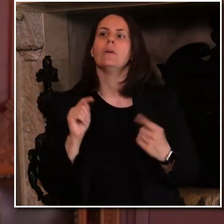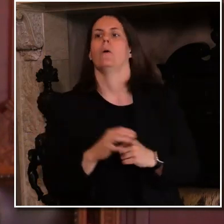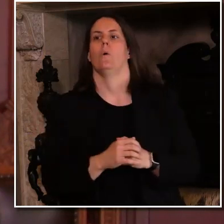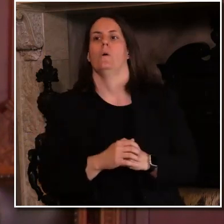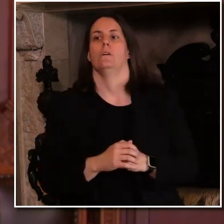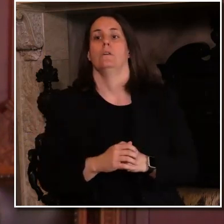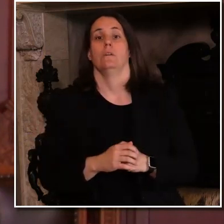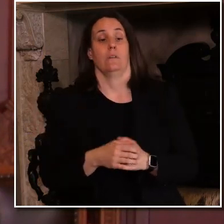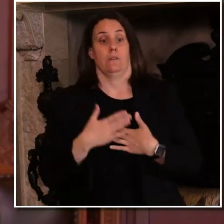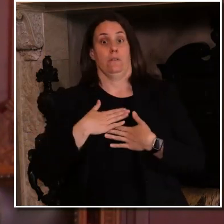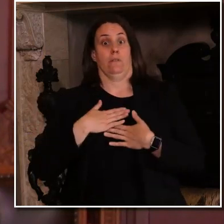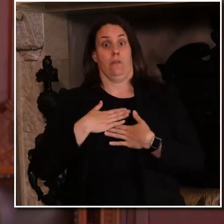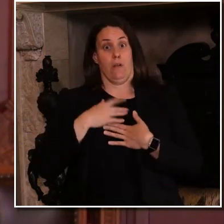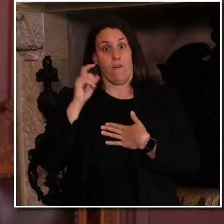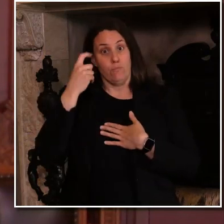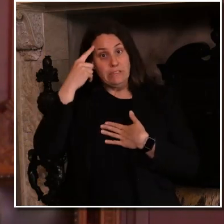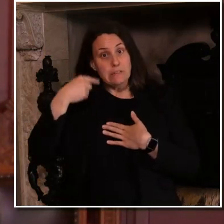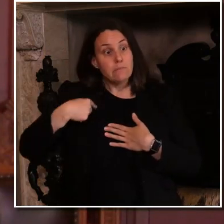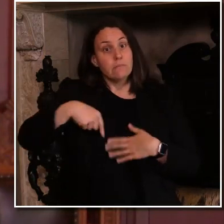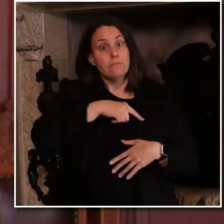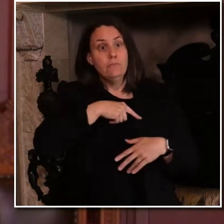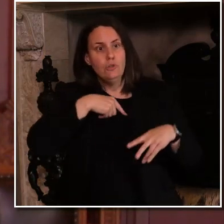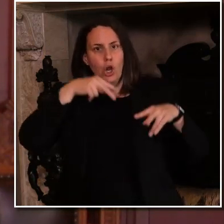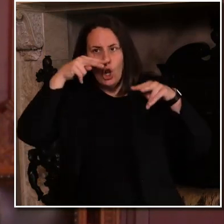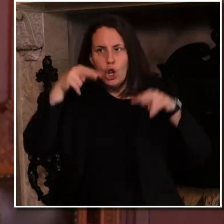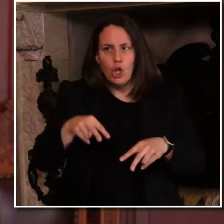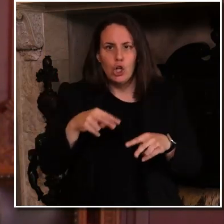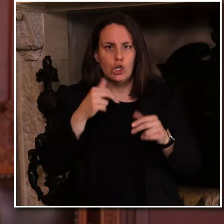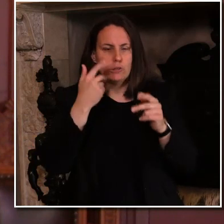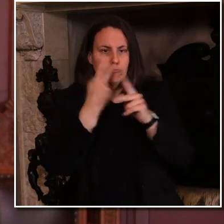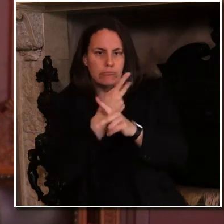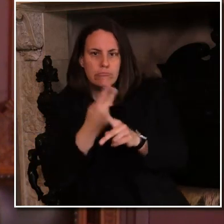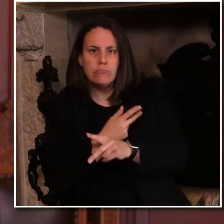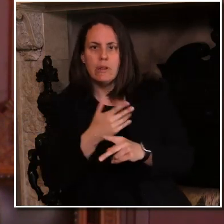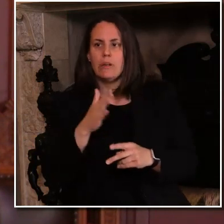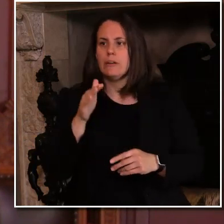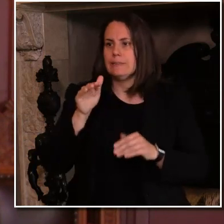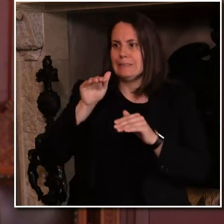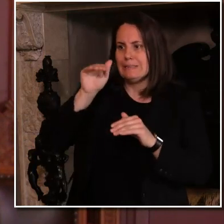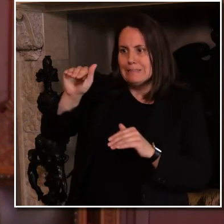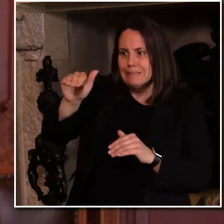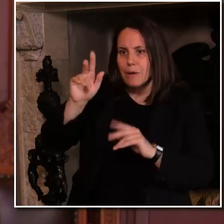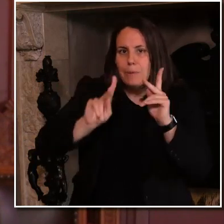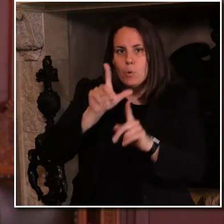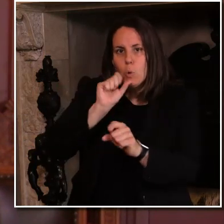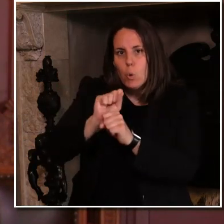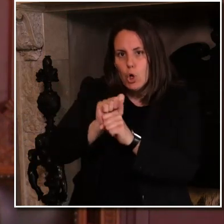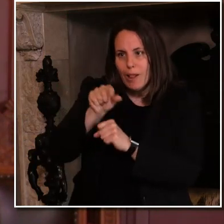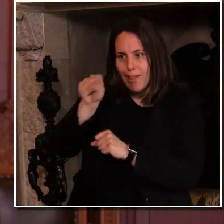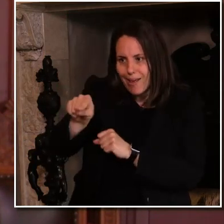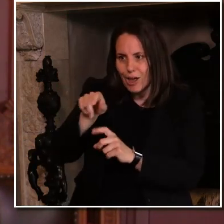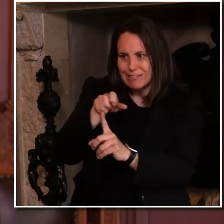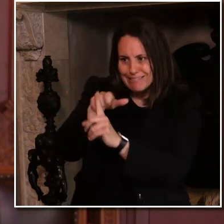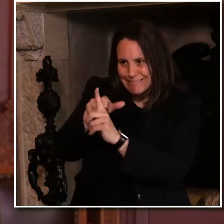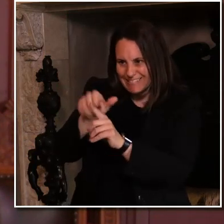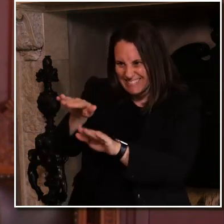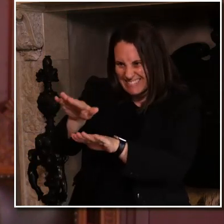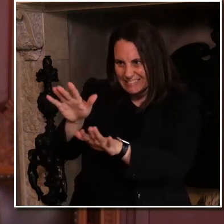of those employees in all the plants all across the state, frankly, to be